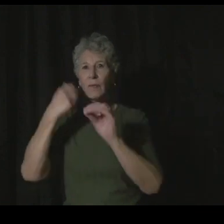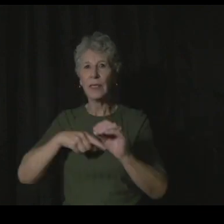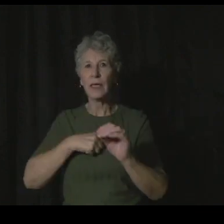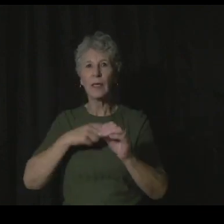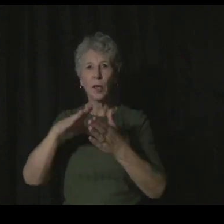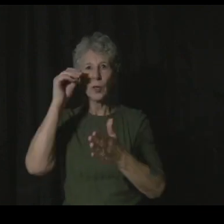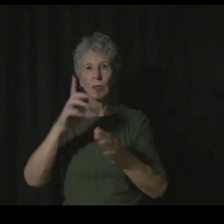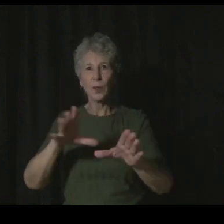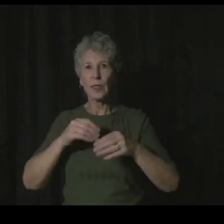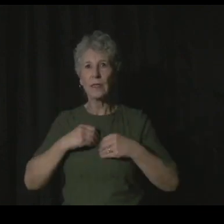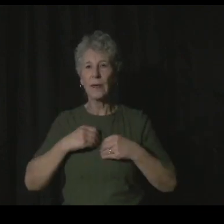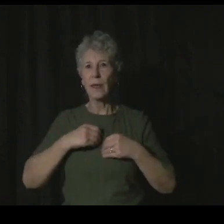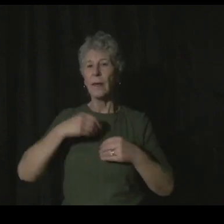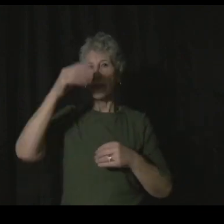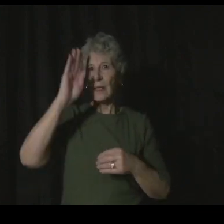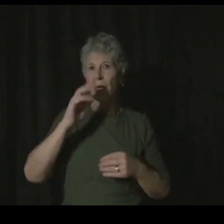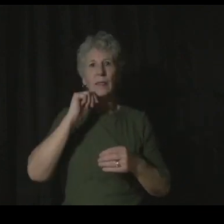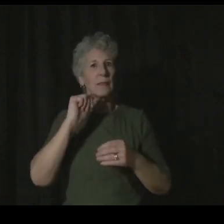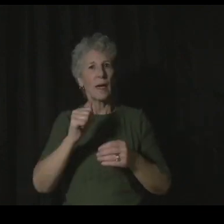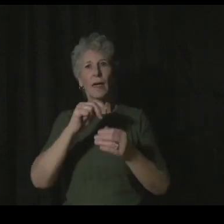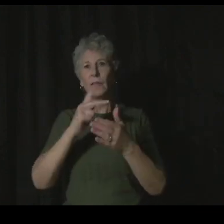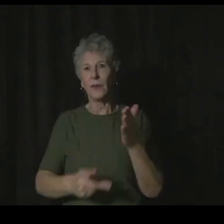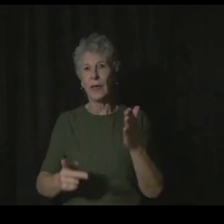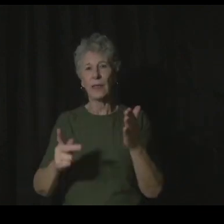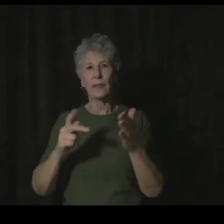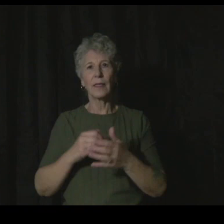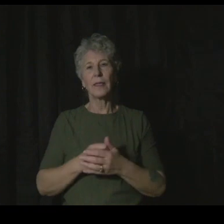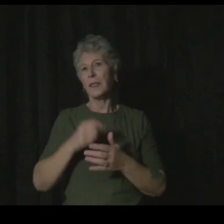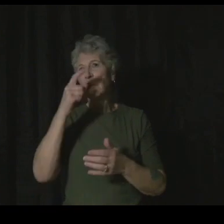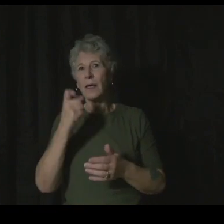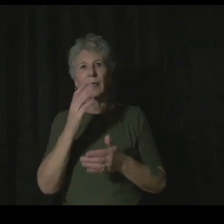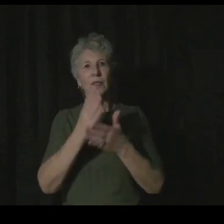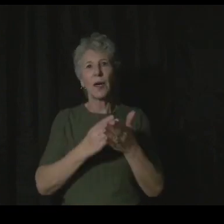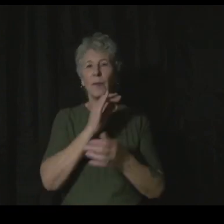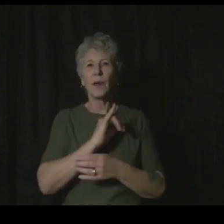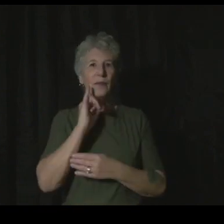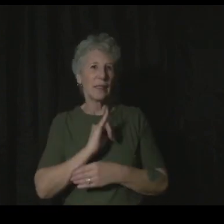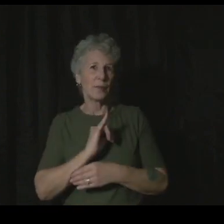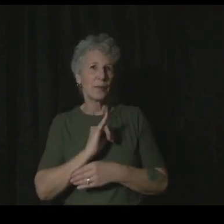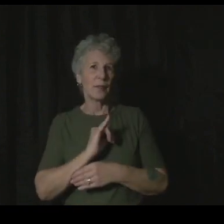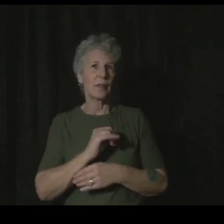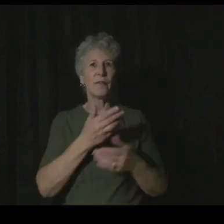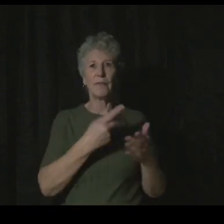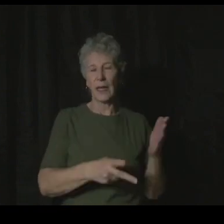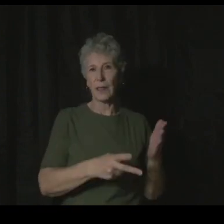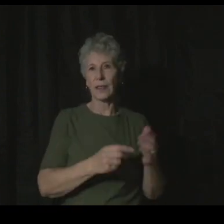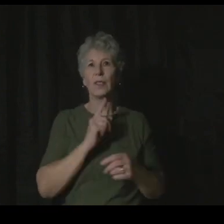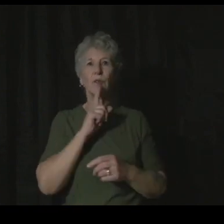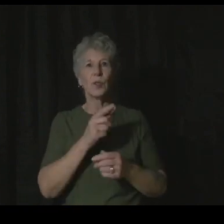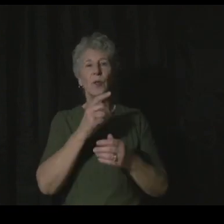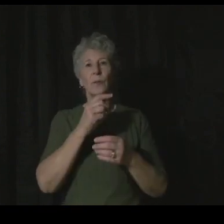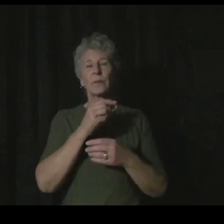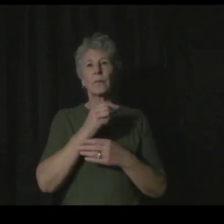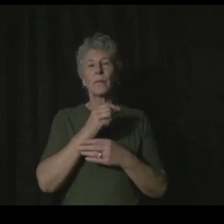it. God has not failed just because some of Israel has failed. The true Israel,